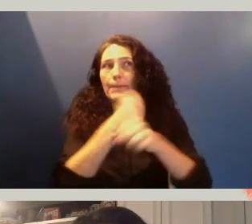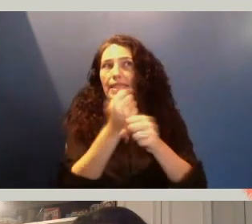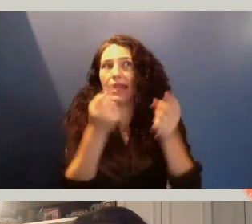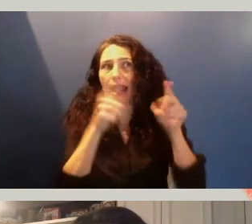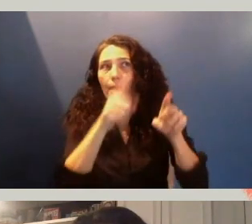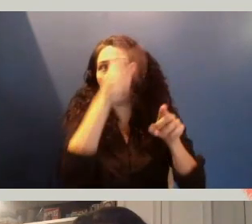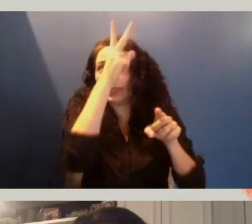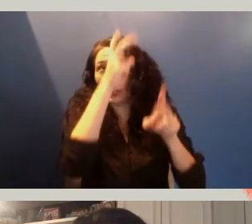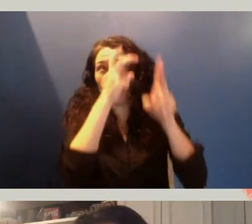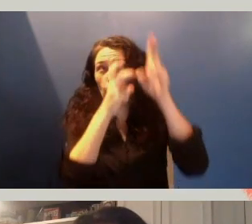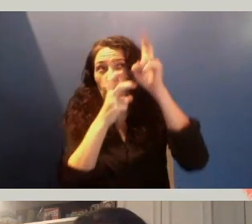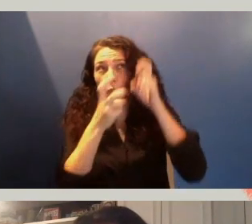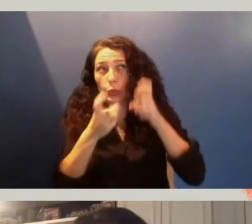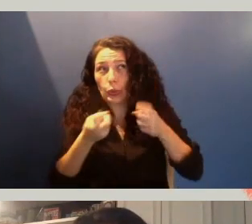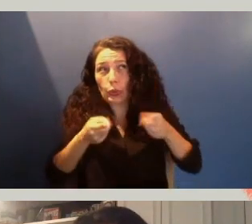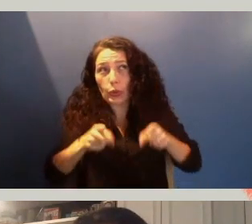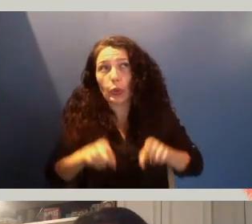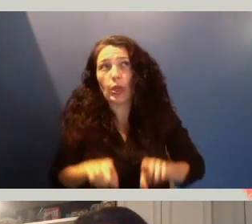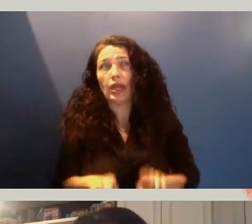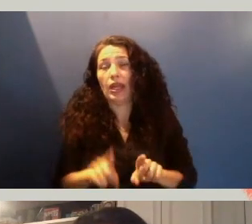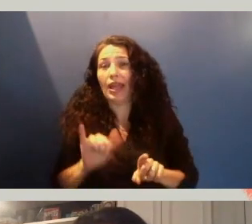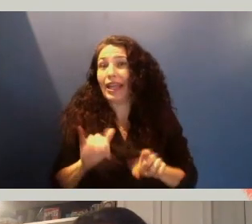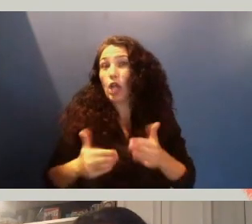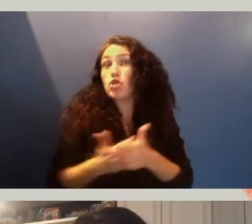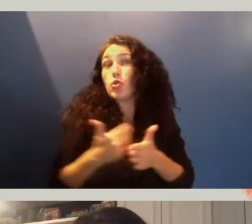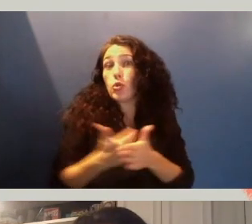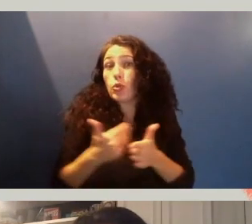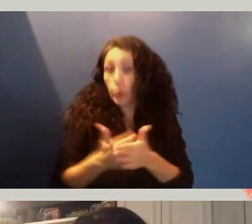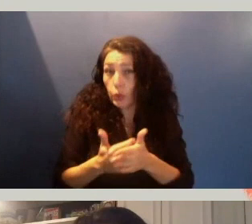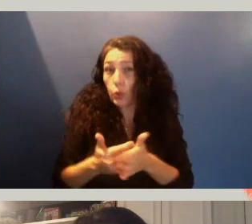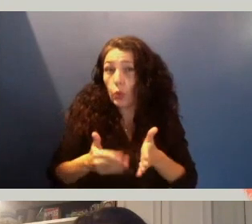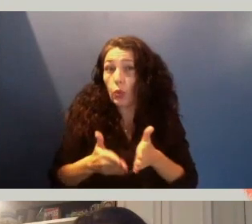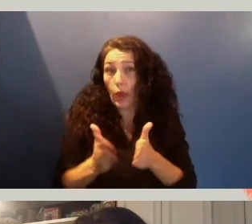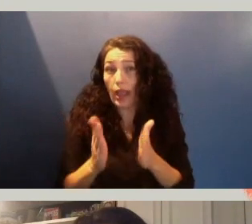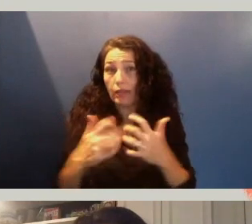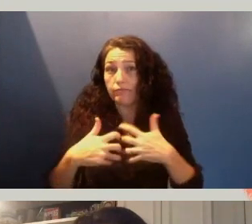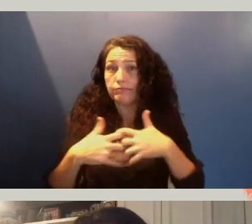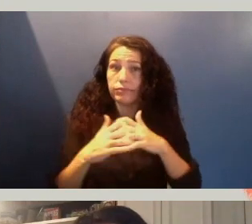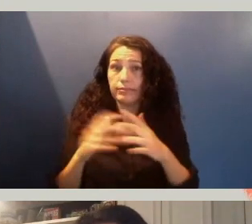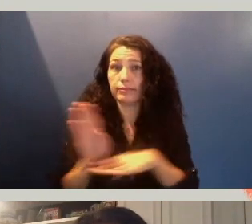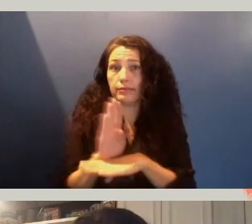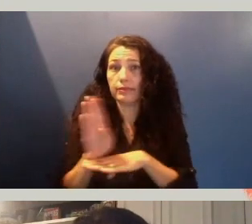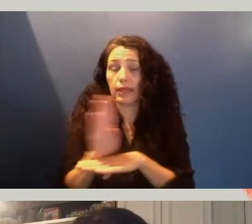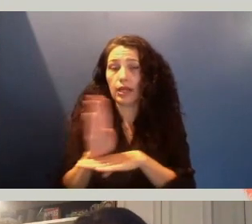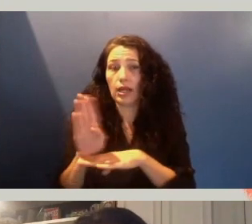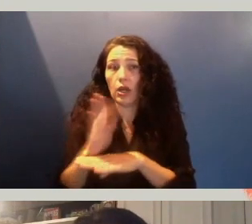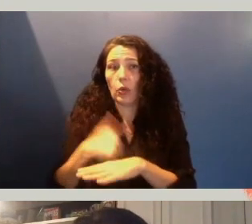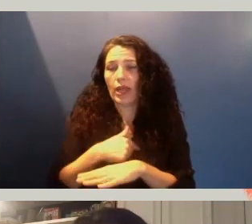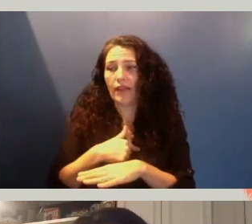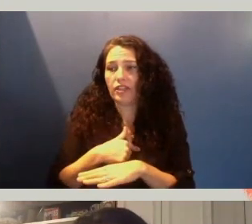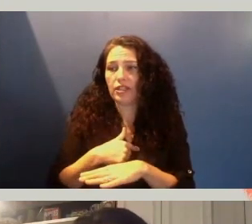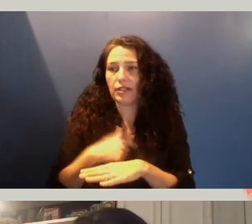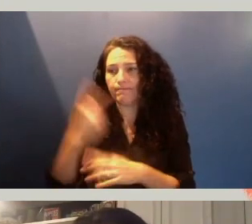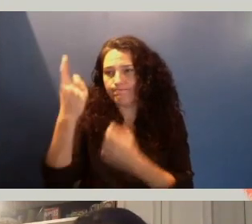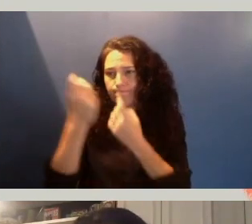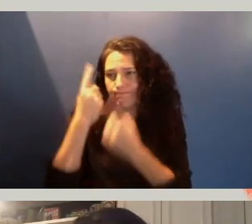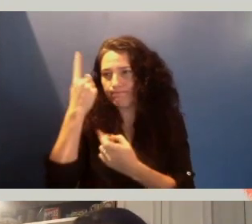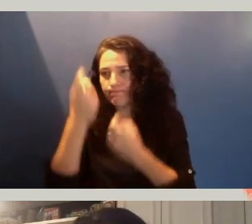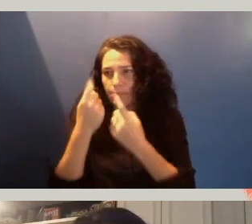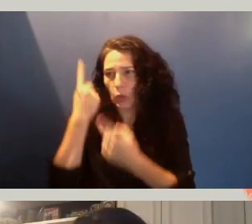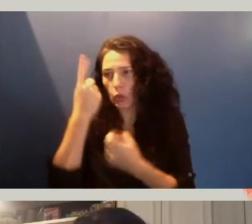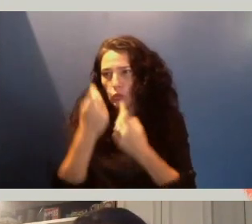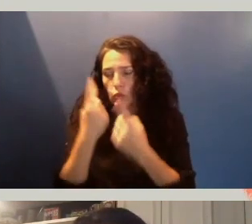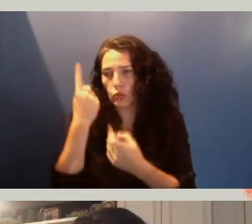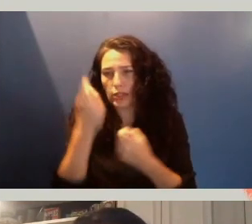of doing business in our field, we have to kind of question our opening assumptions. You know, and I do think that we